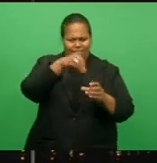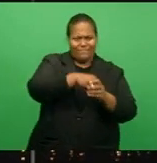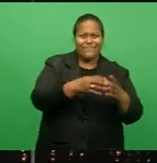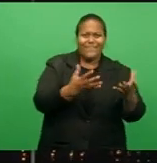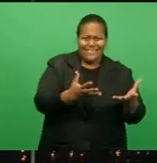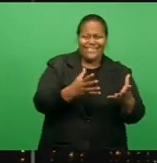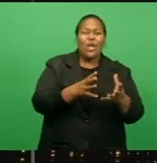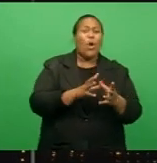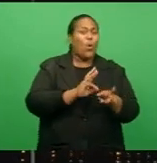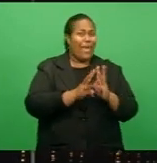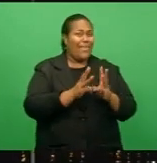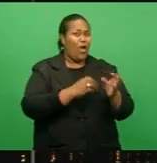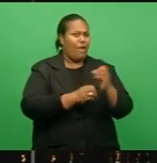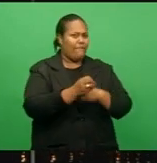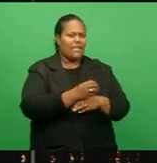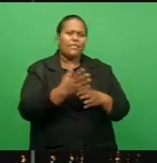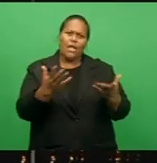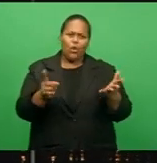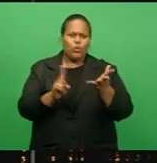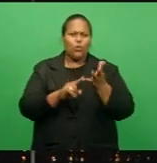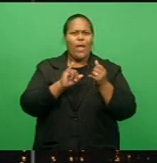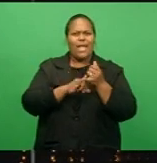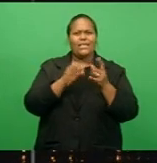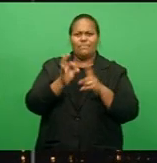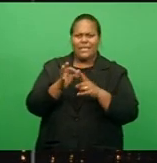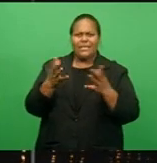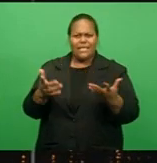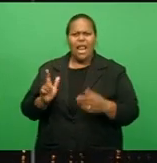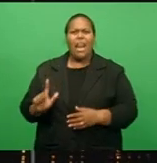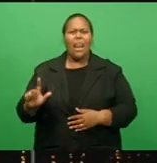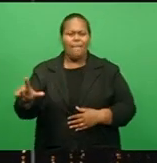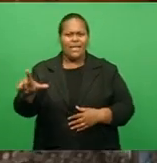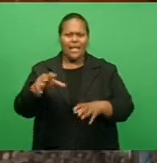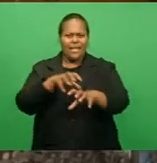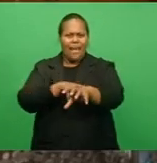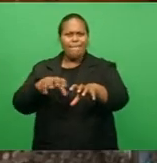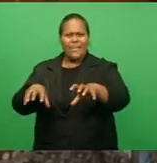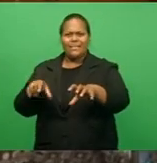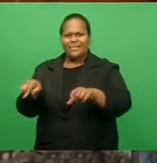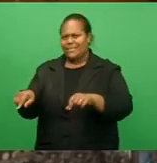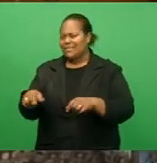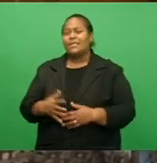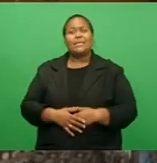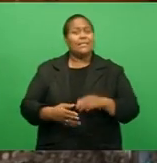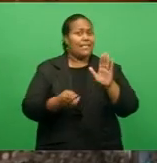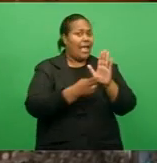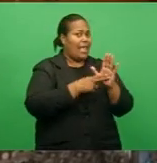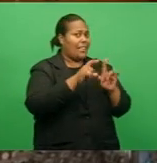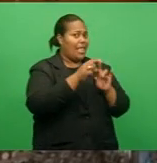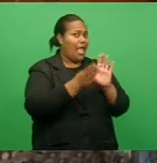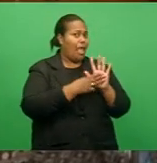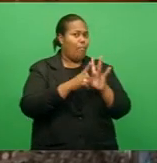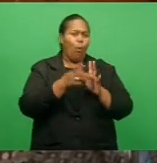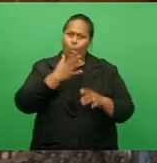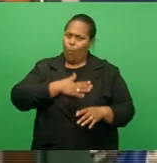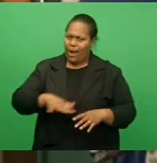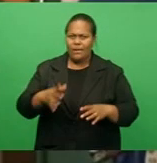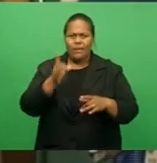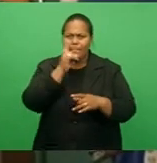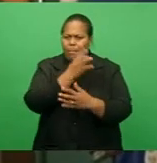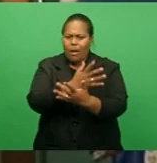tsunami drill with the University of the South Pacific at its Lambasa campus. The NDMO wants the public to understand the importance